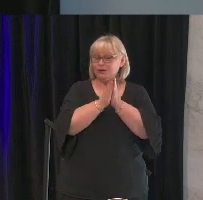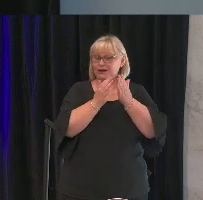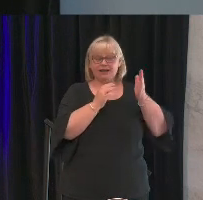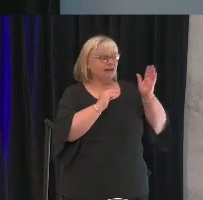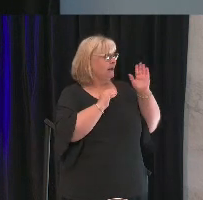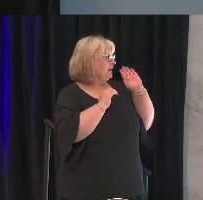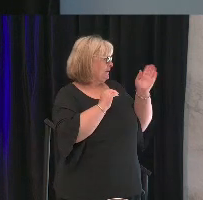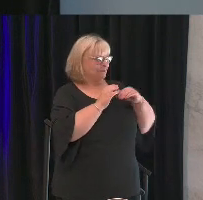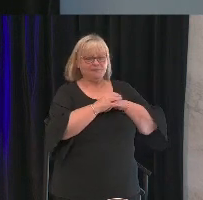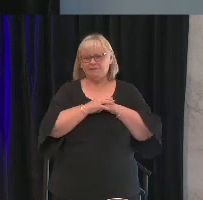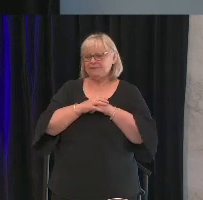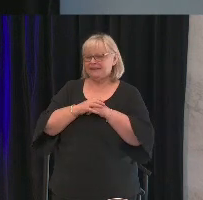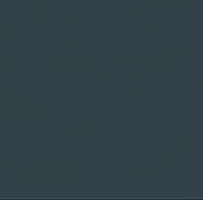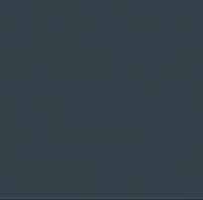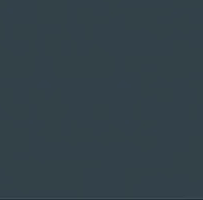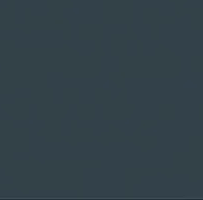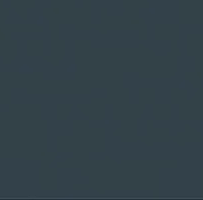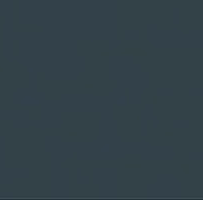as follows.